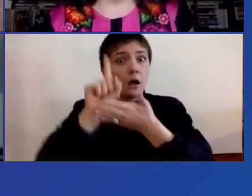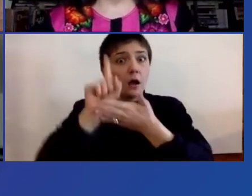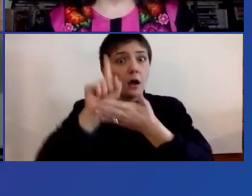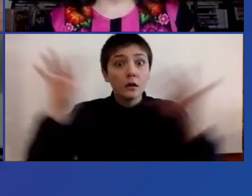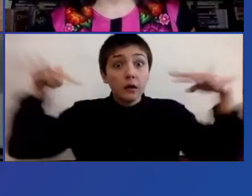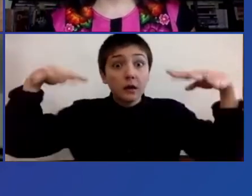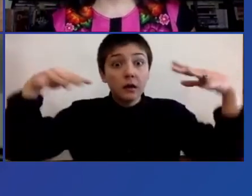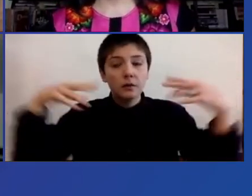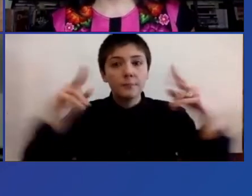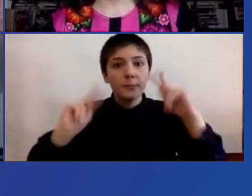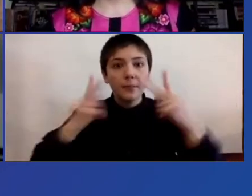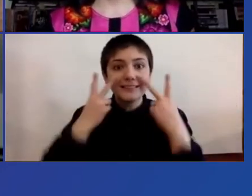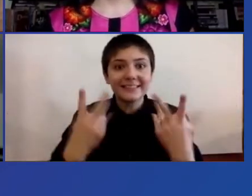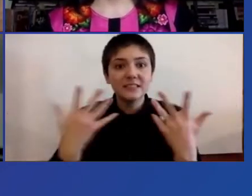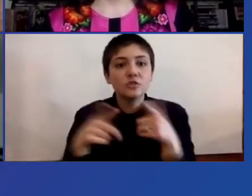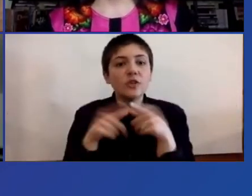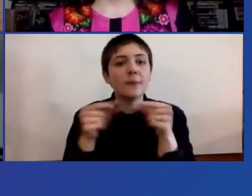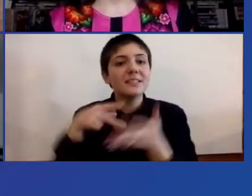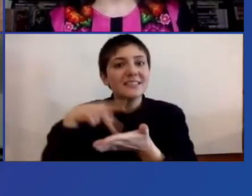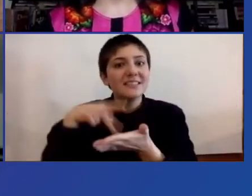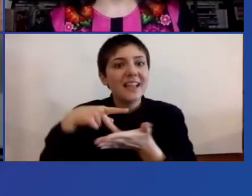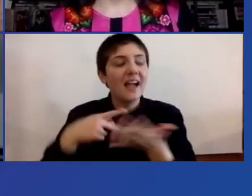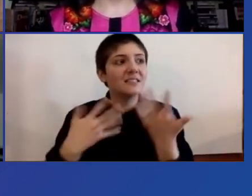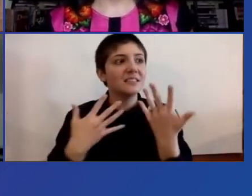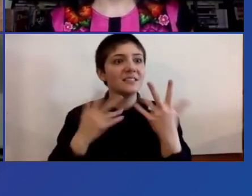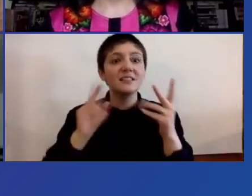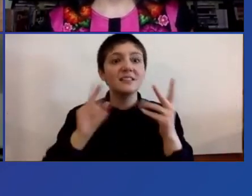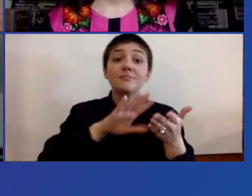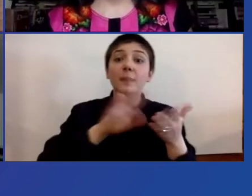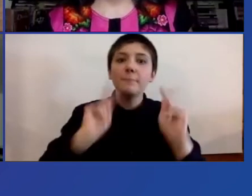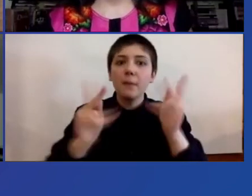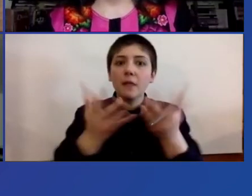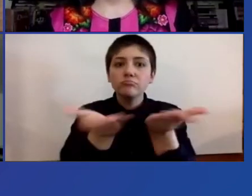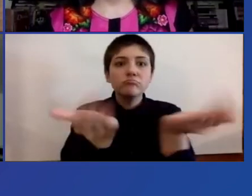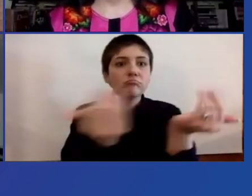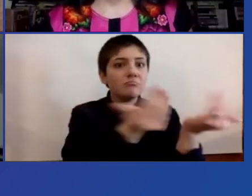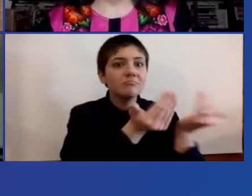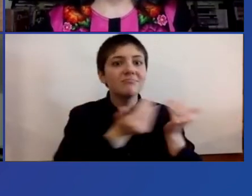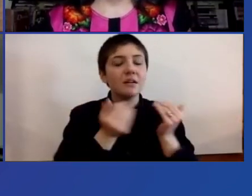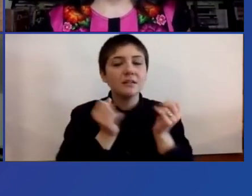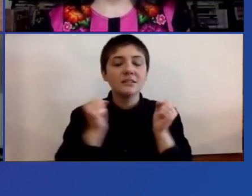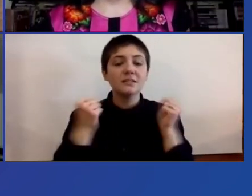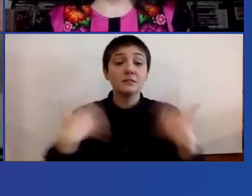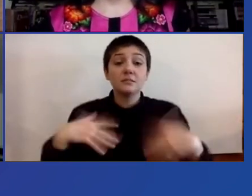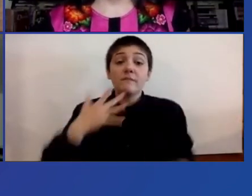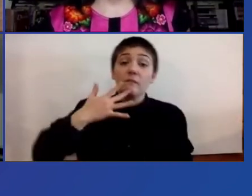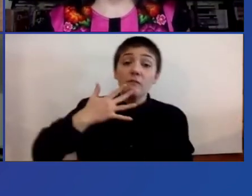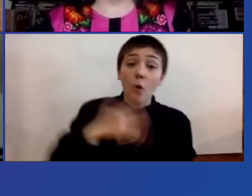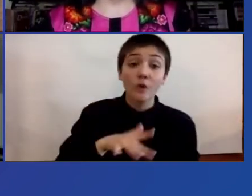with students and together that we can. It is really fortunate. It is like a miracle that